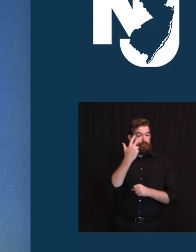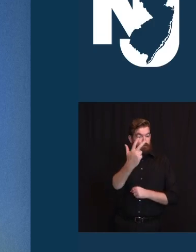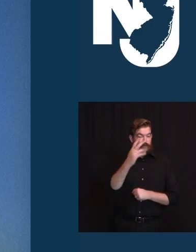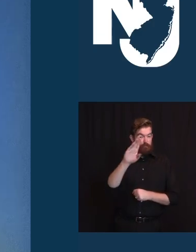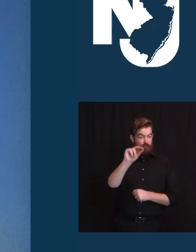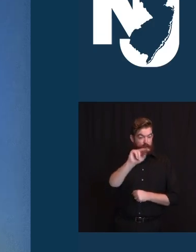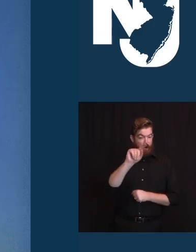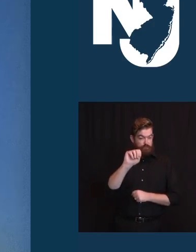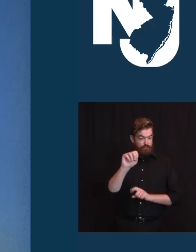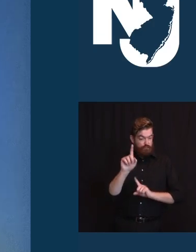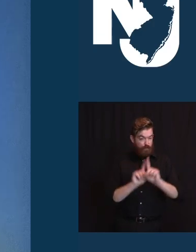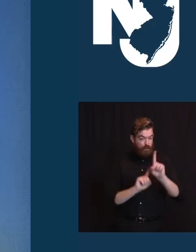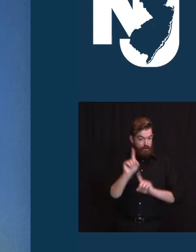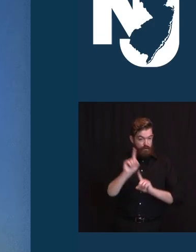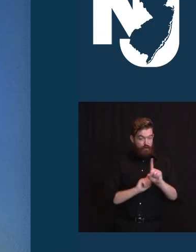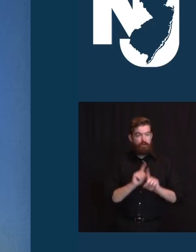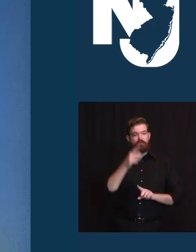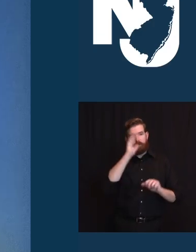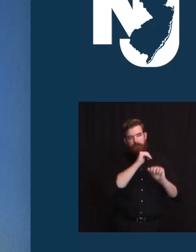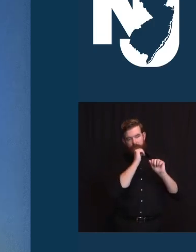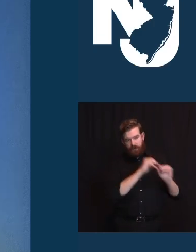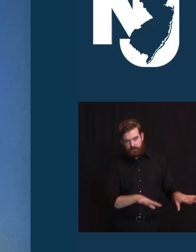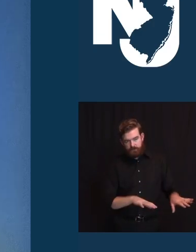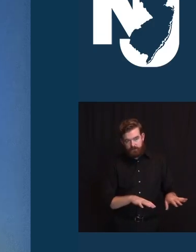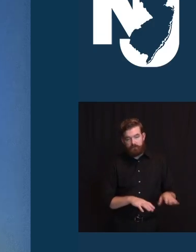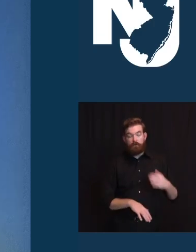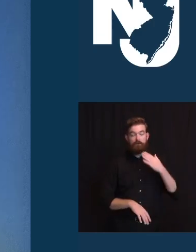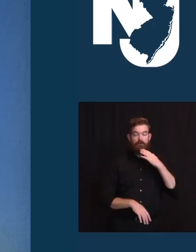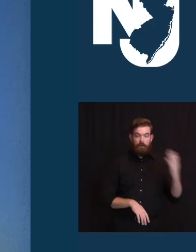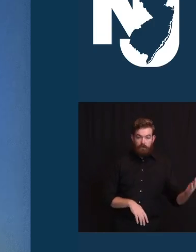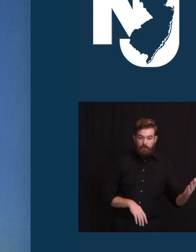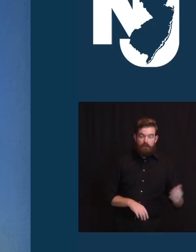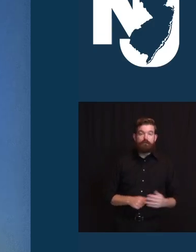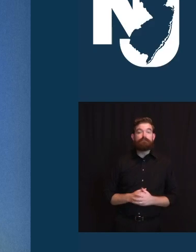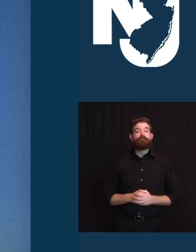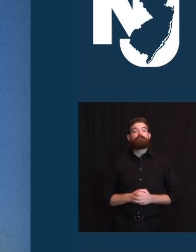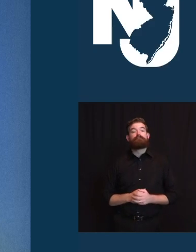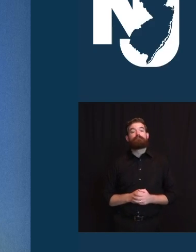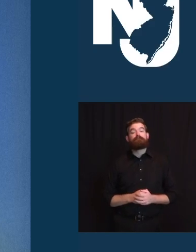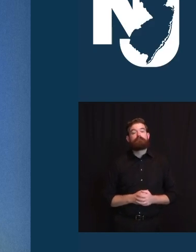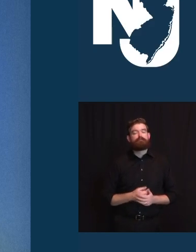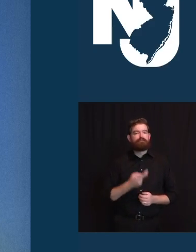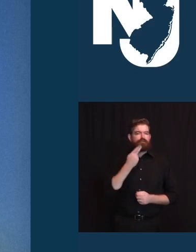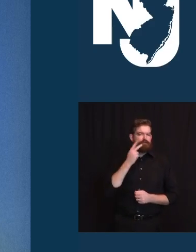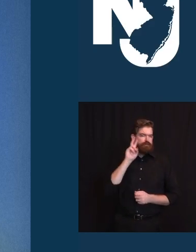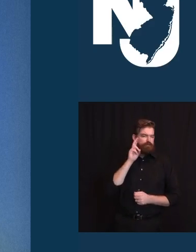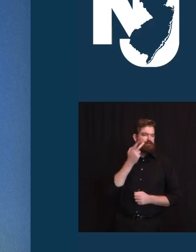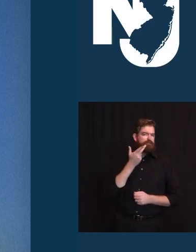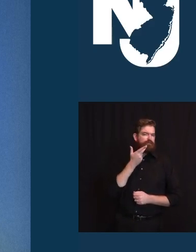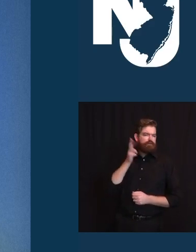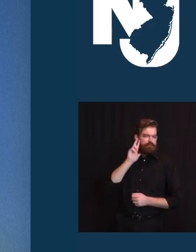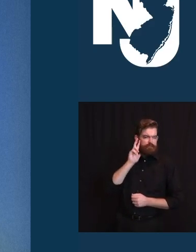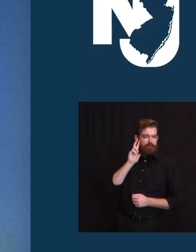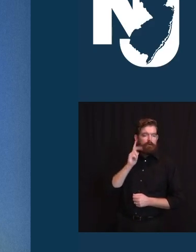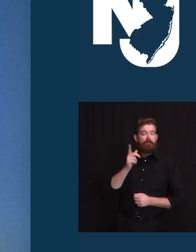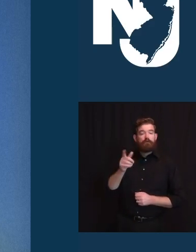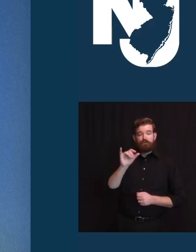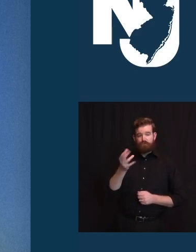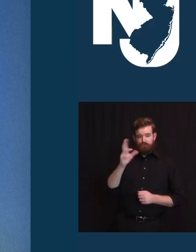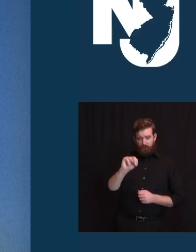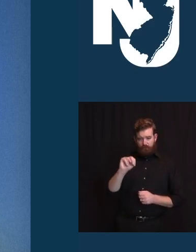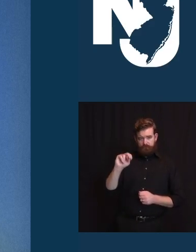your service to our nation. And then only a couple of days ago, we lost John Thomas at the age of 93 on